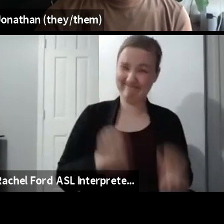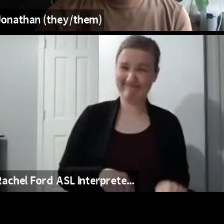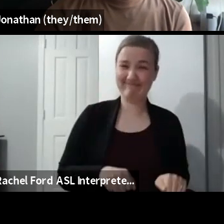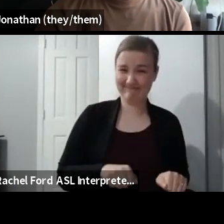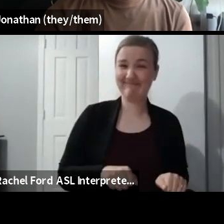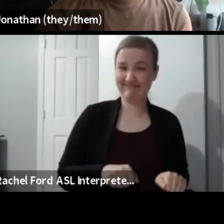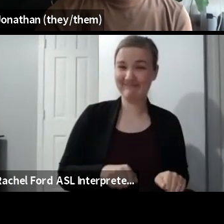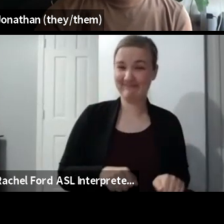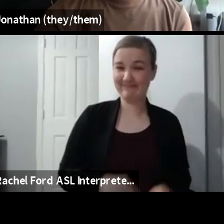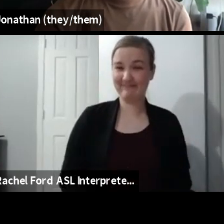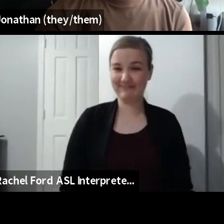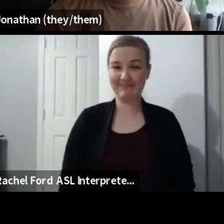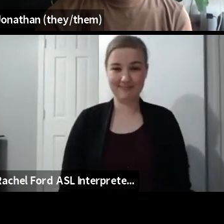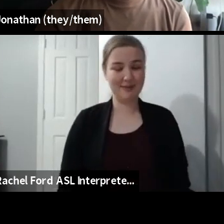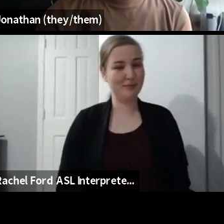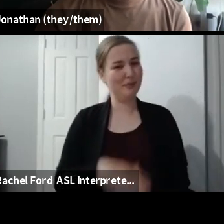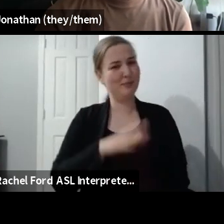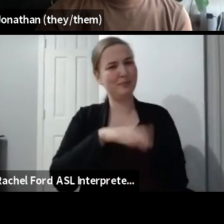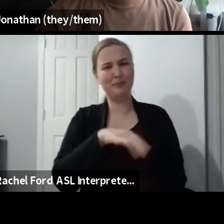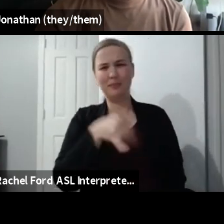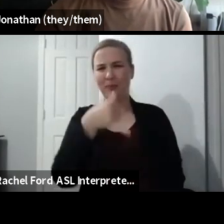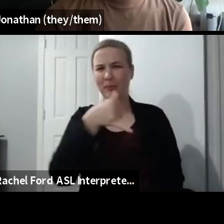Jodie, excess.